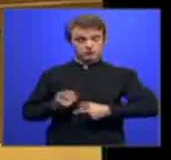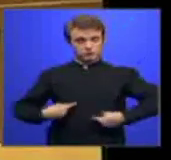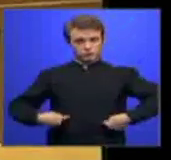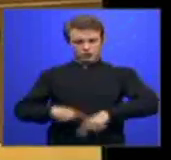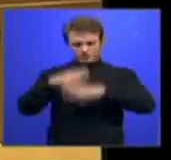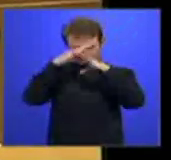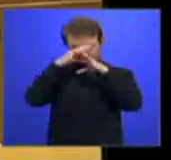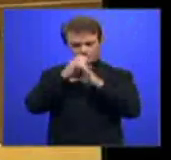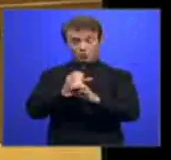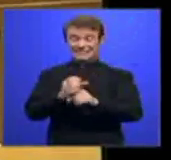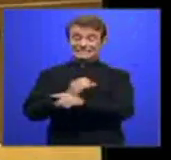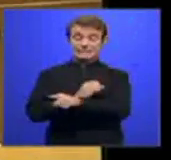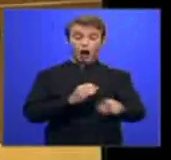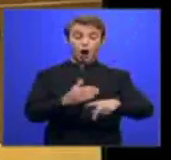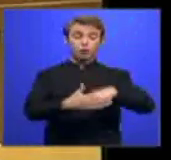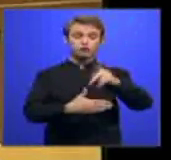implementation.